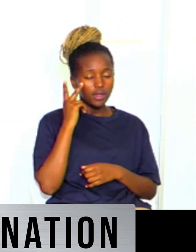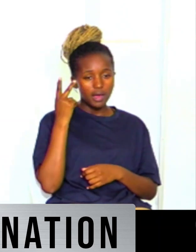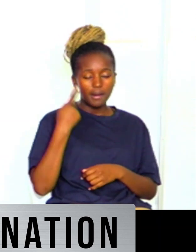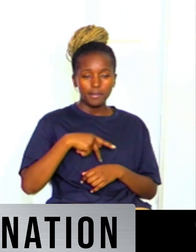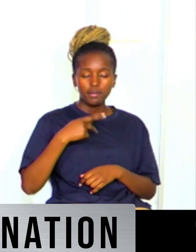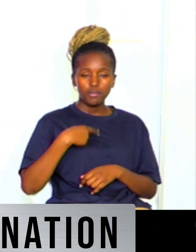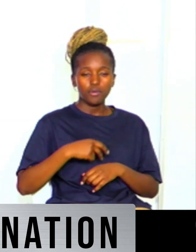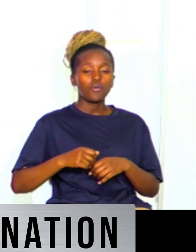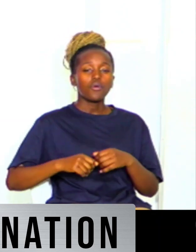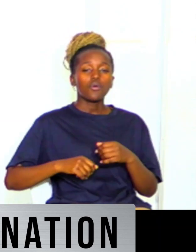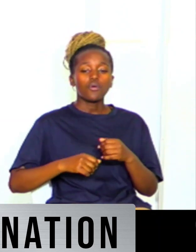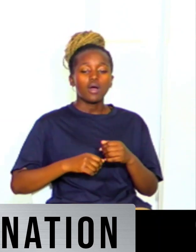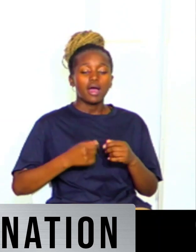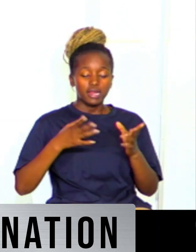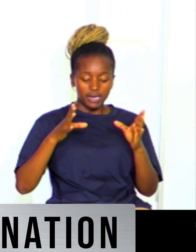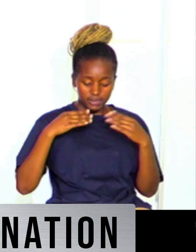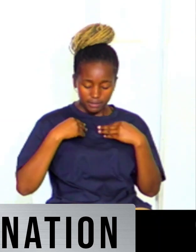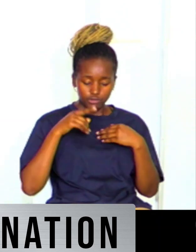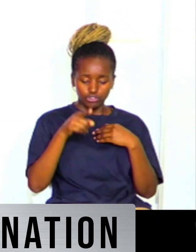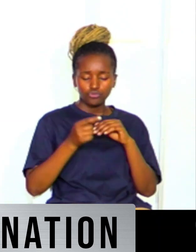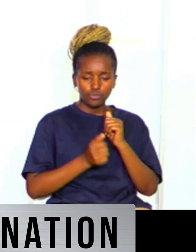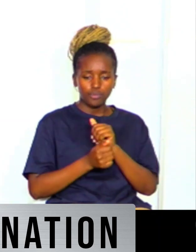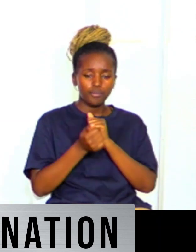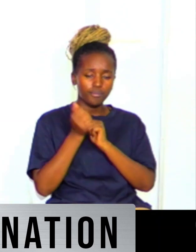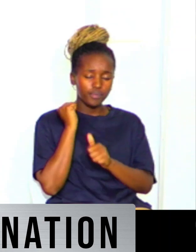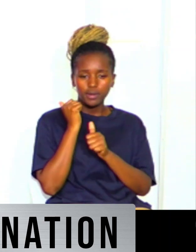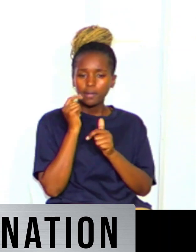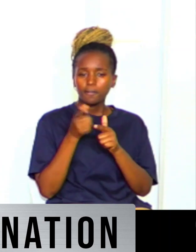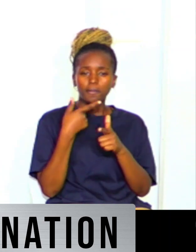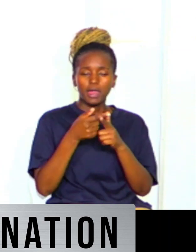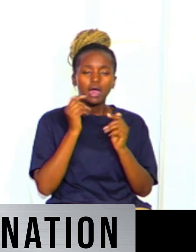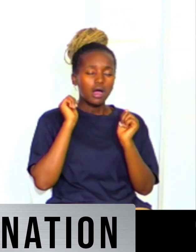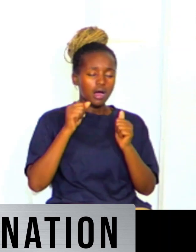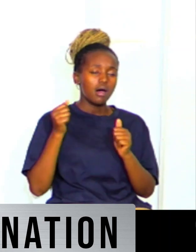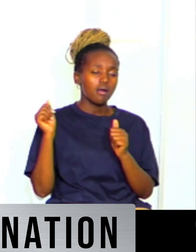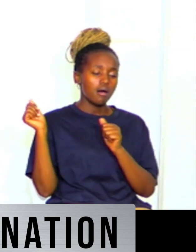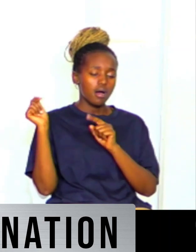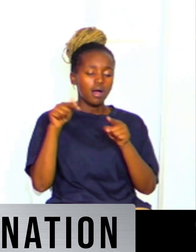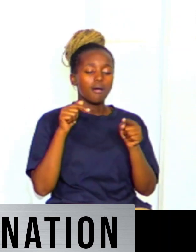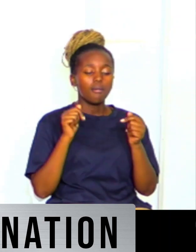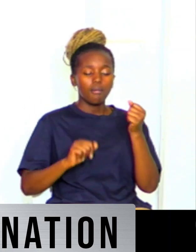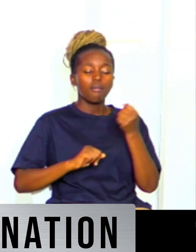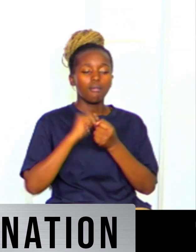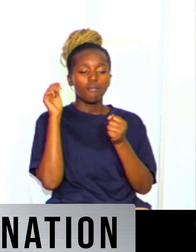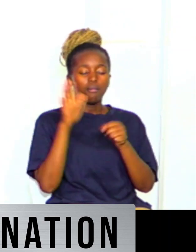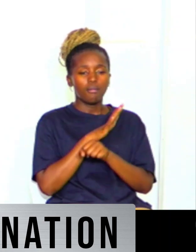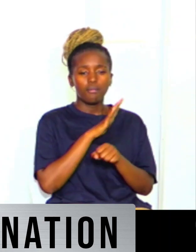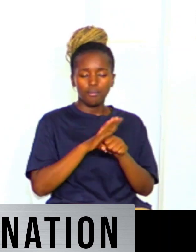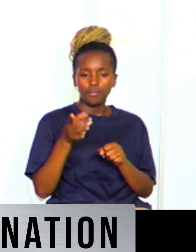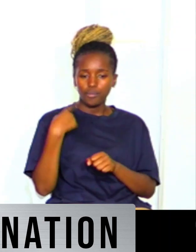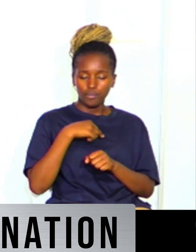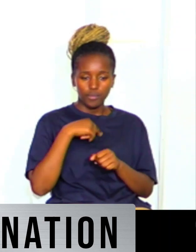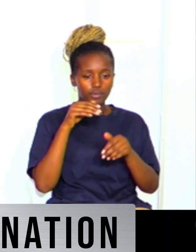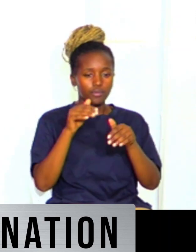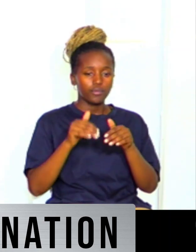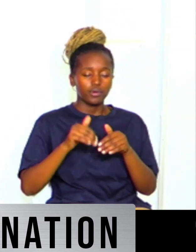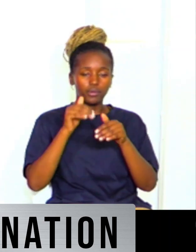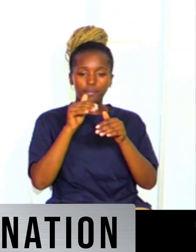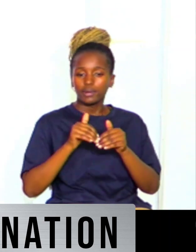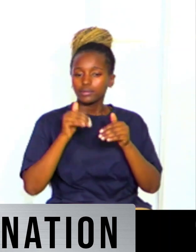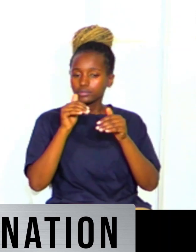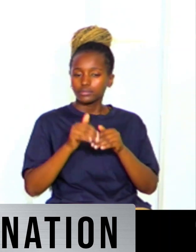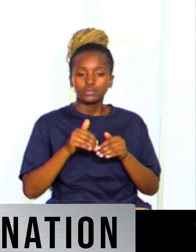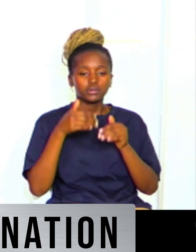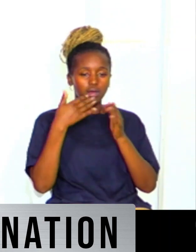Ni ukweli. But what Rigathi Gachagua did, it was very, very nice. Kungoja mpaka afanye nini? Akuwe impeached.